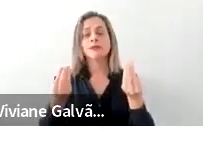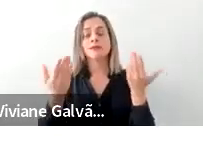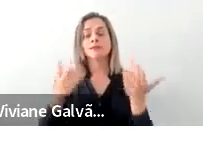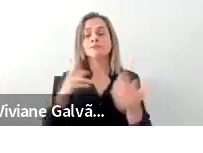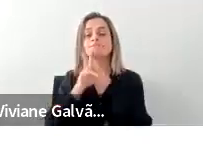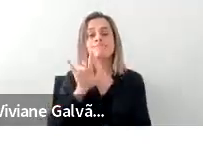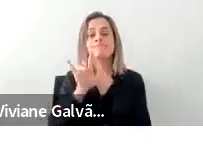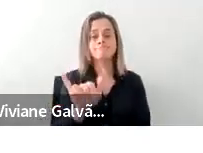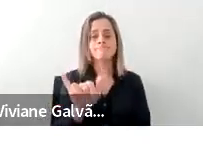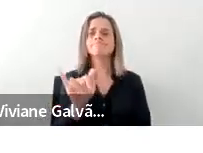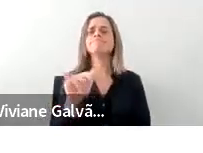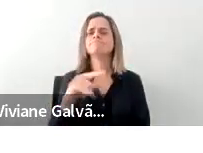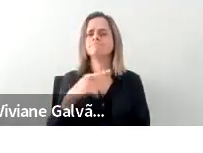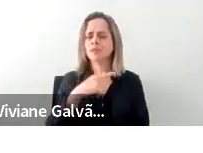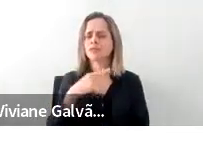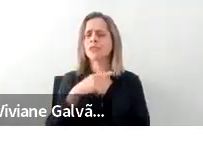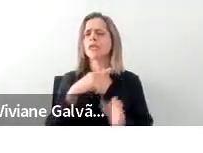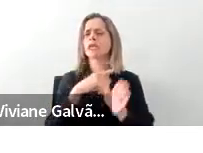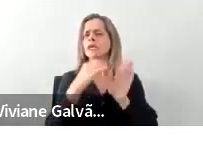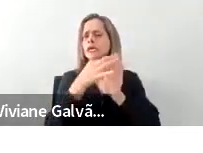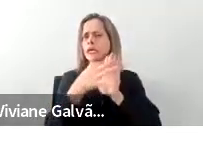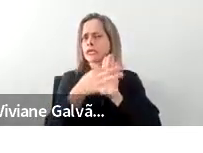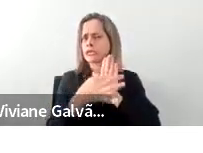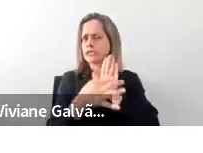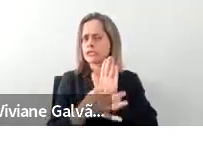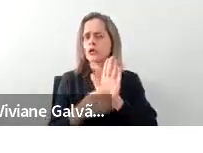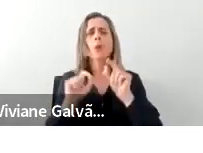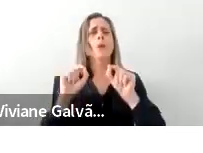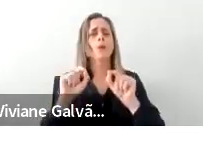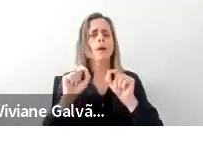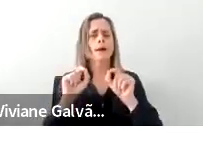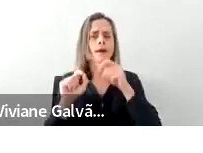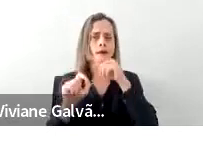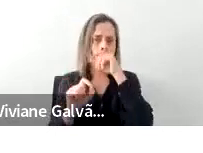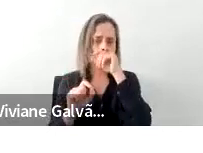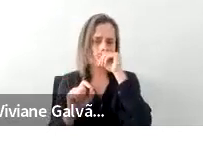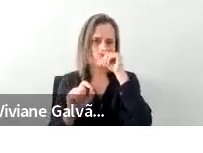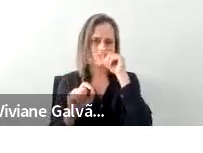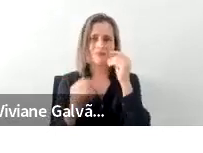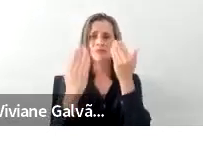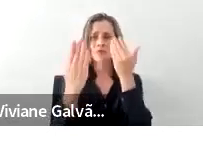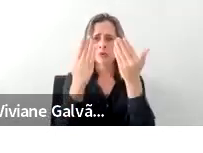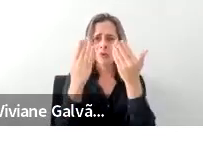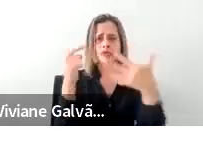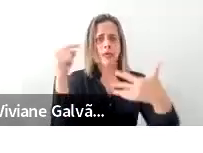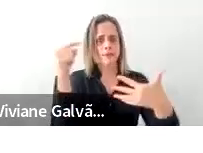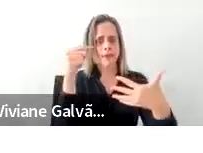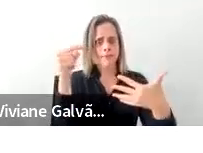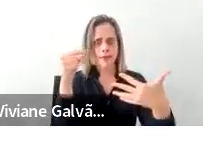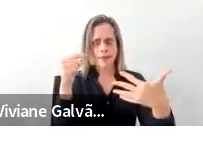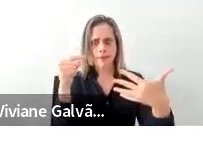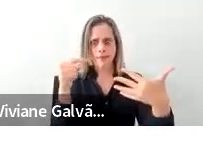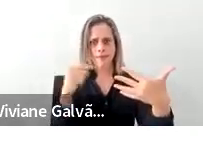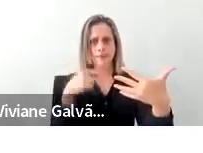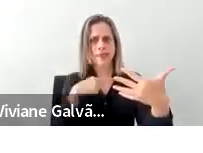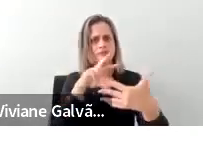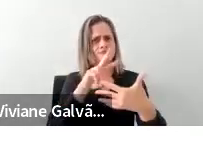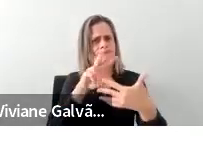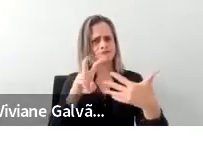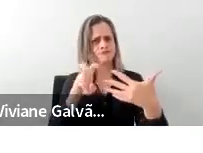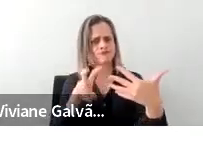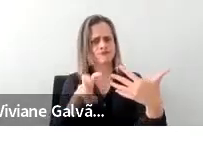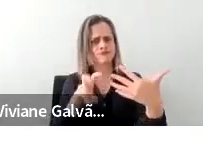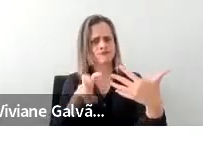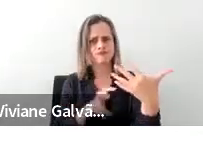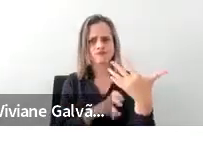existing currents, contemporary currents of psychology in Russia and elsewhere in the world,